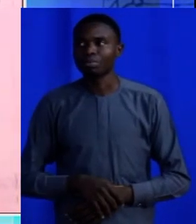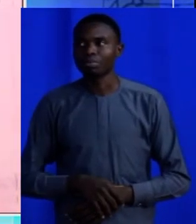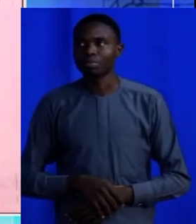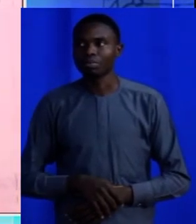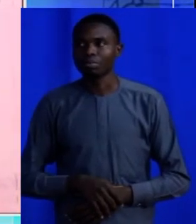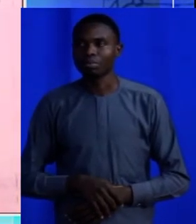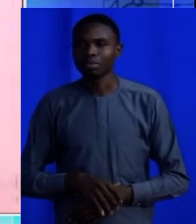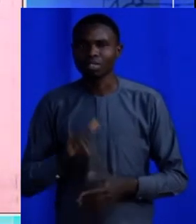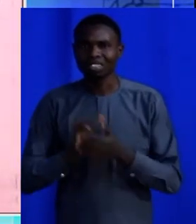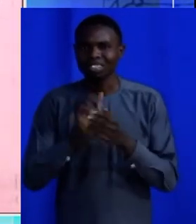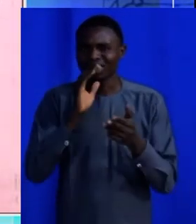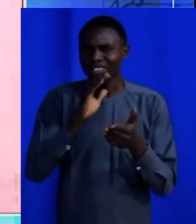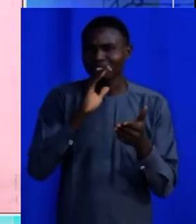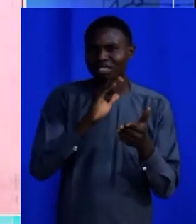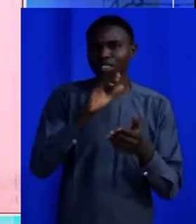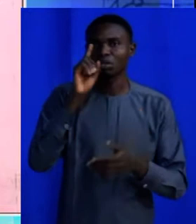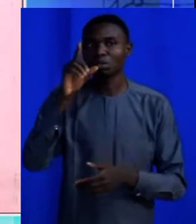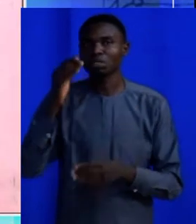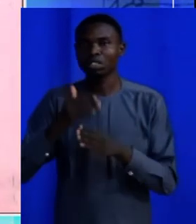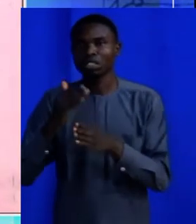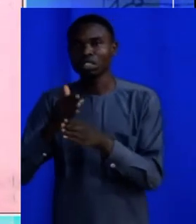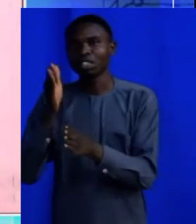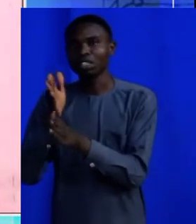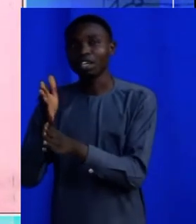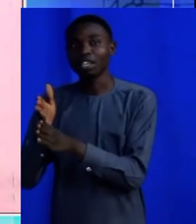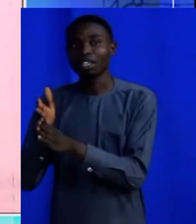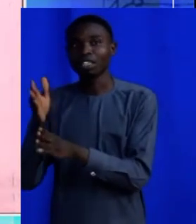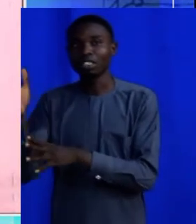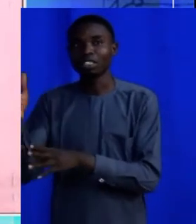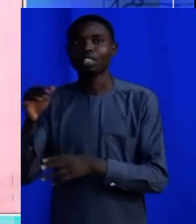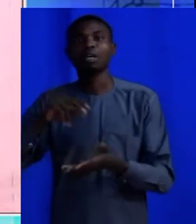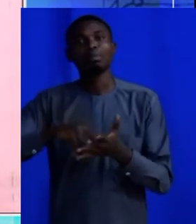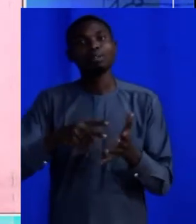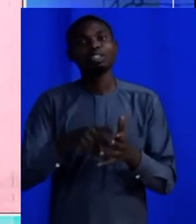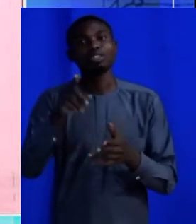So, organic matter or manure, let's say manure.